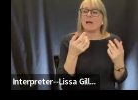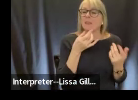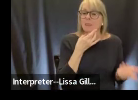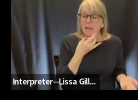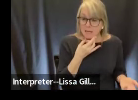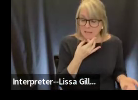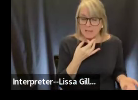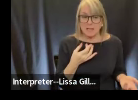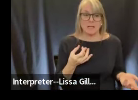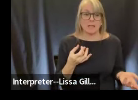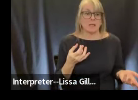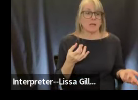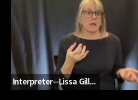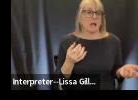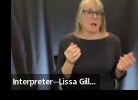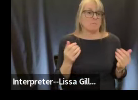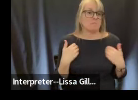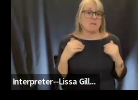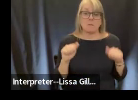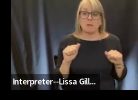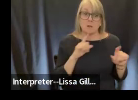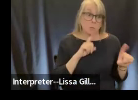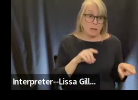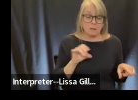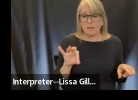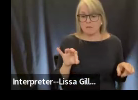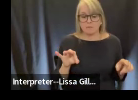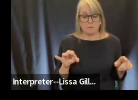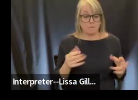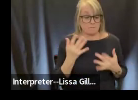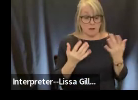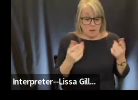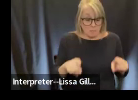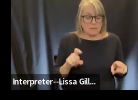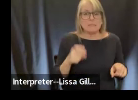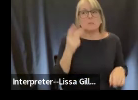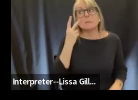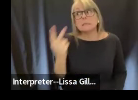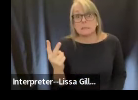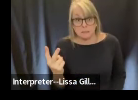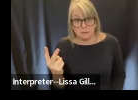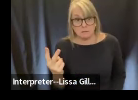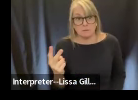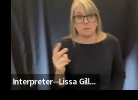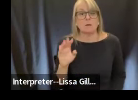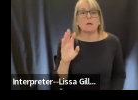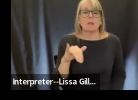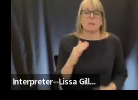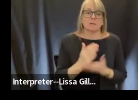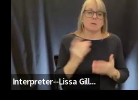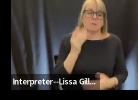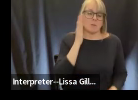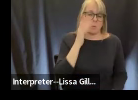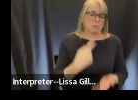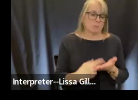ability to be able to react. If there happens to be a fire, you need to be able to see where you're going. And this is part of something I'll talk about a little later,